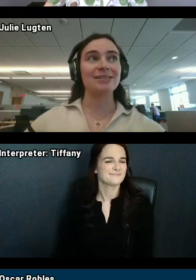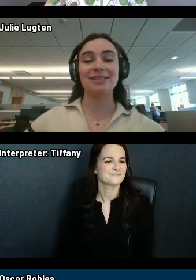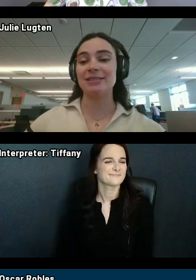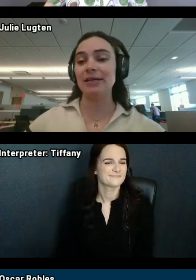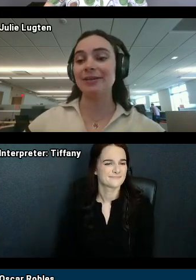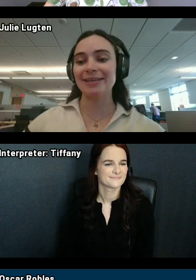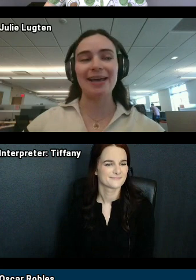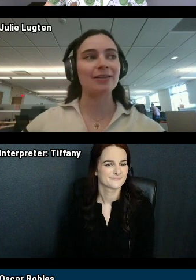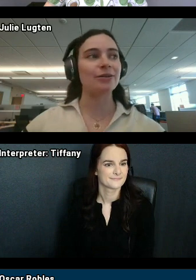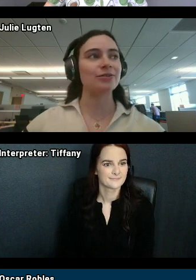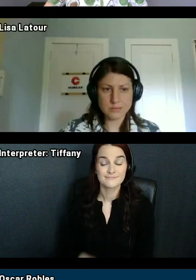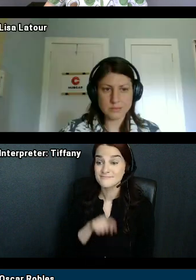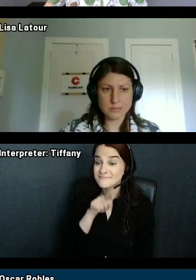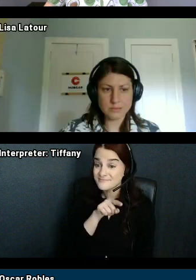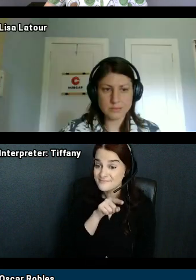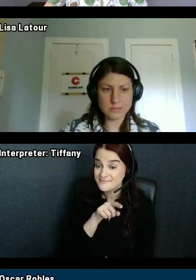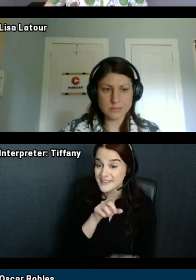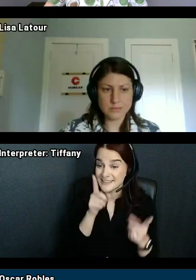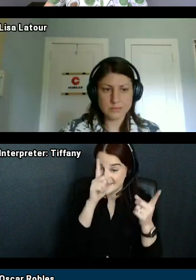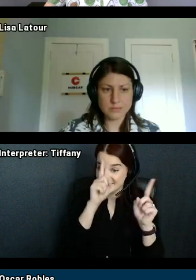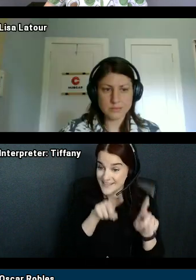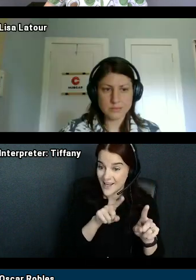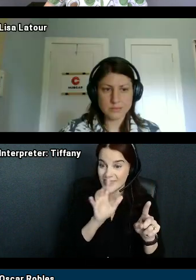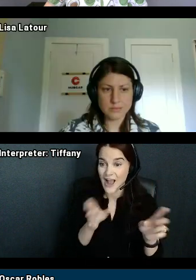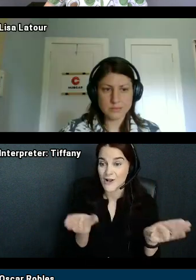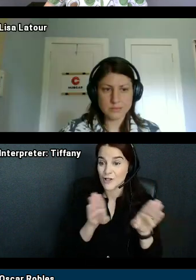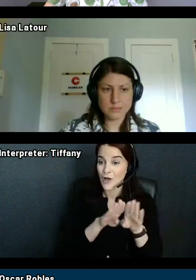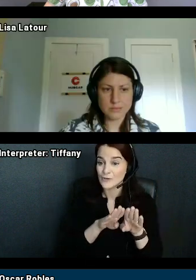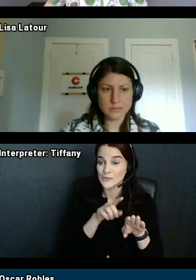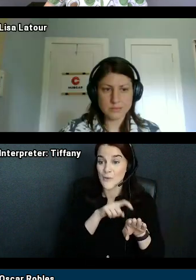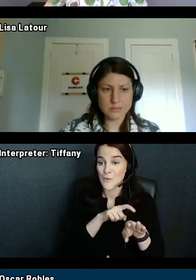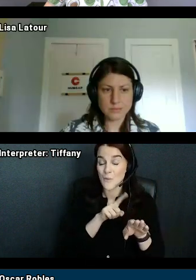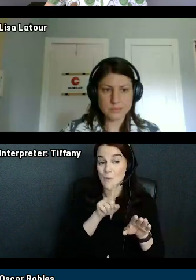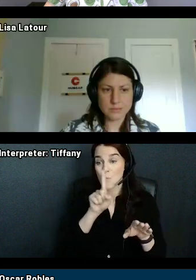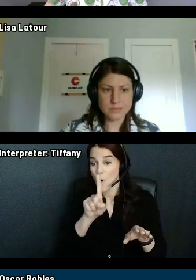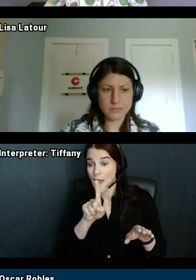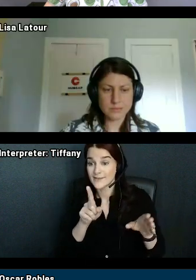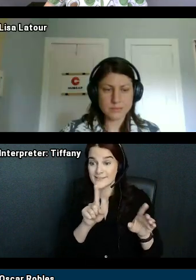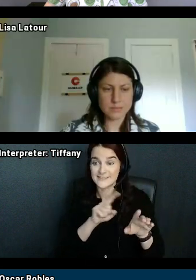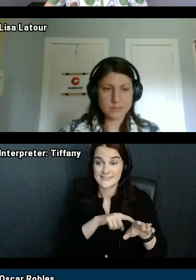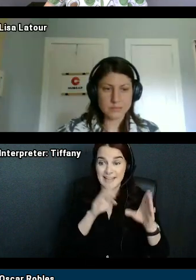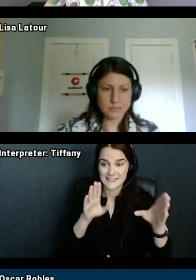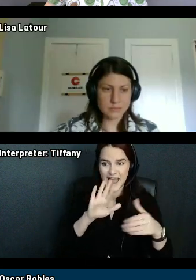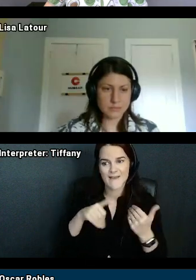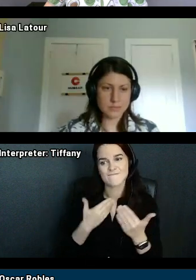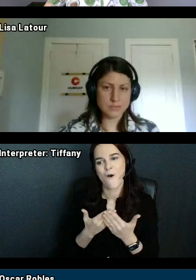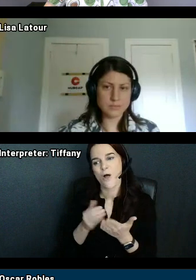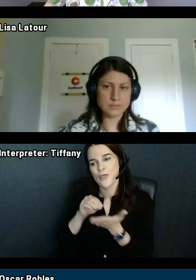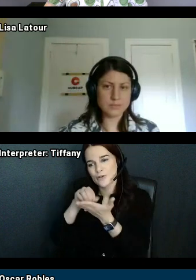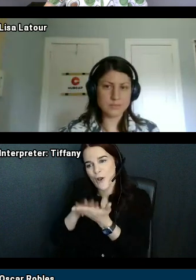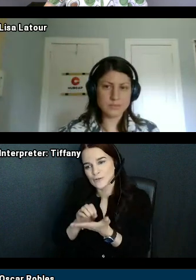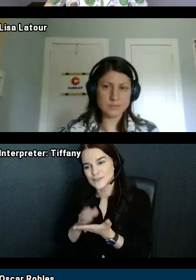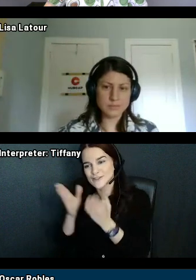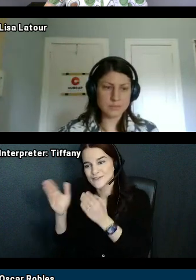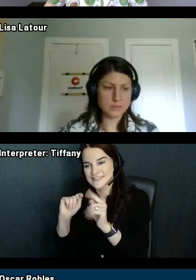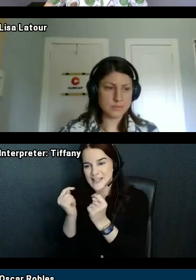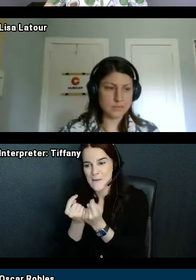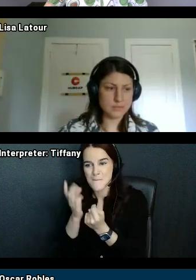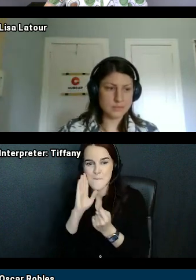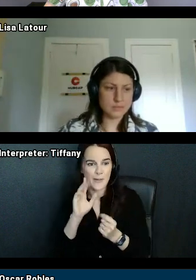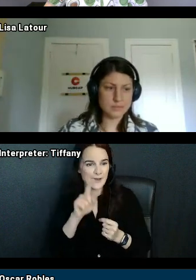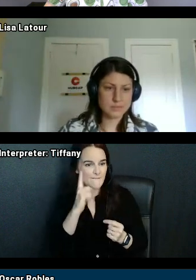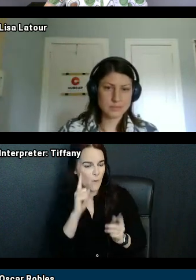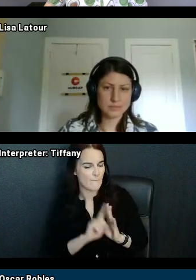So since this deal is in that closed won stage, we now have all the notes that the services team is going to need to begin that productive